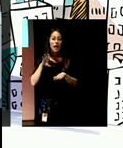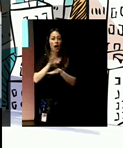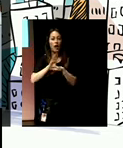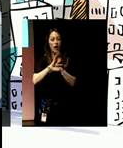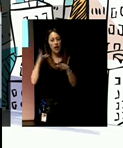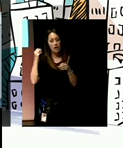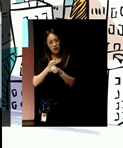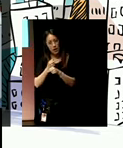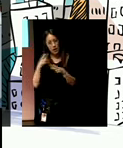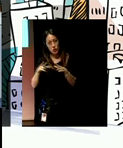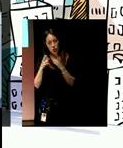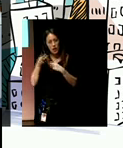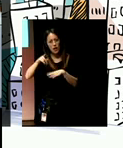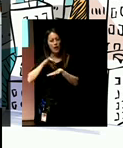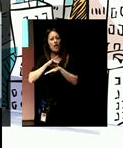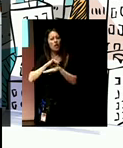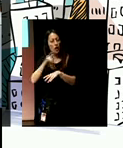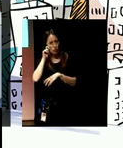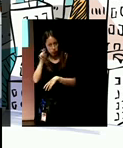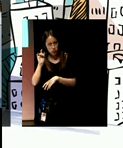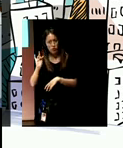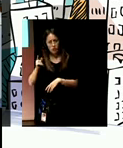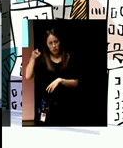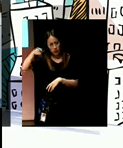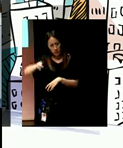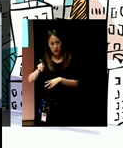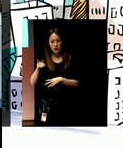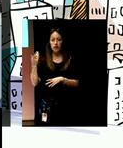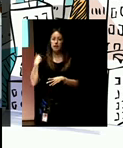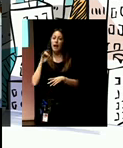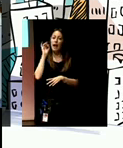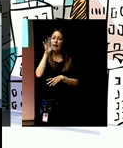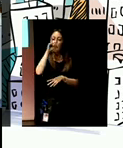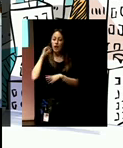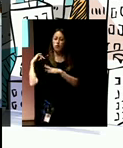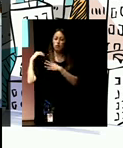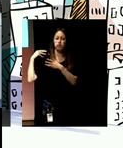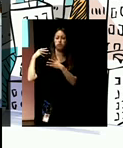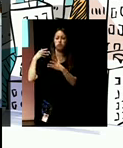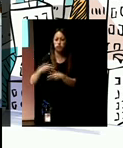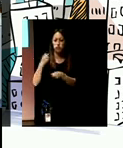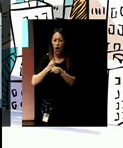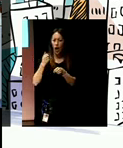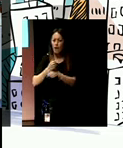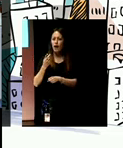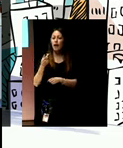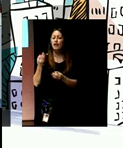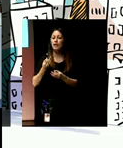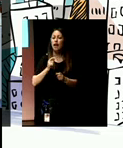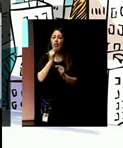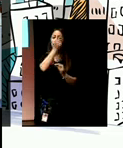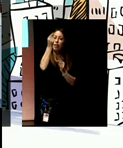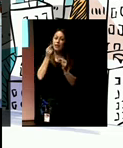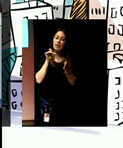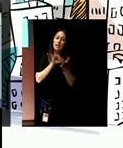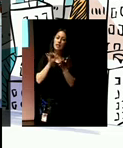Israel for All. He has a social degree. He has been working for 15 years